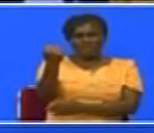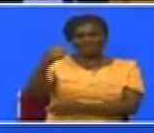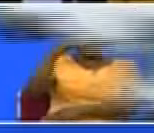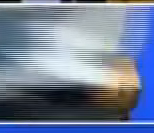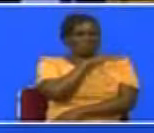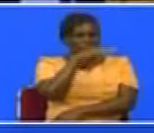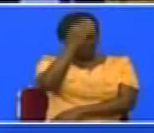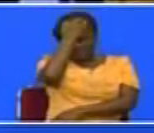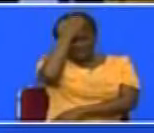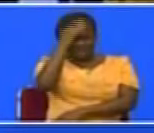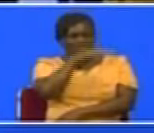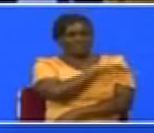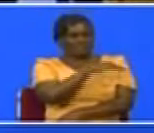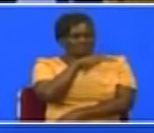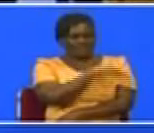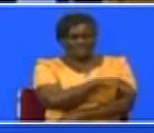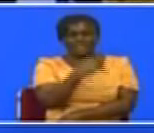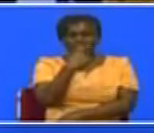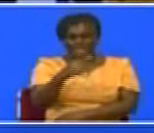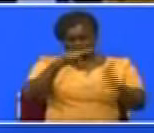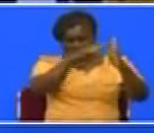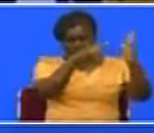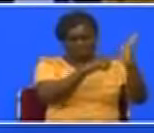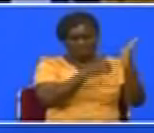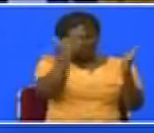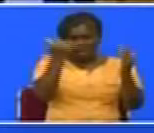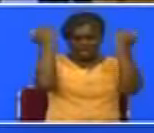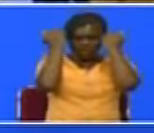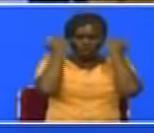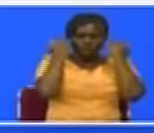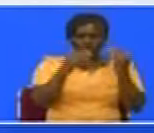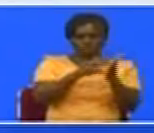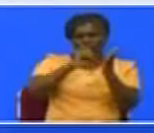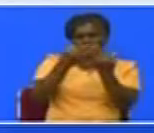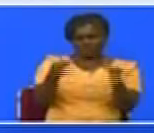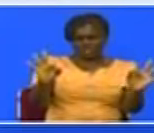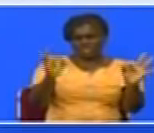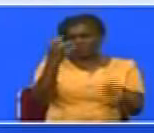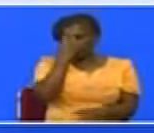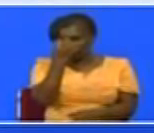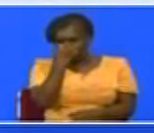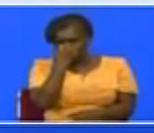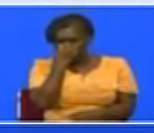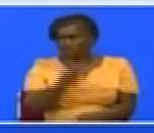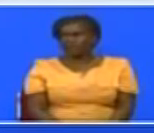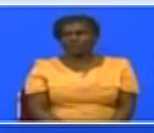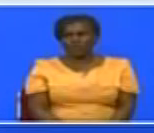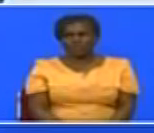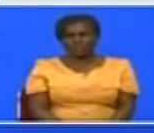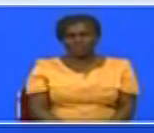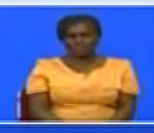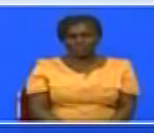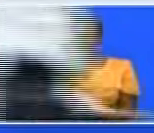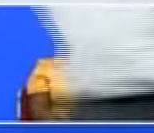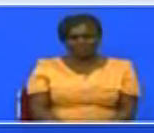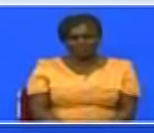Monday evening and outlines reasons why the court should acquit the deputy president. In the no case to answer motion, the